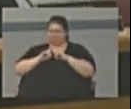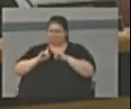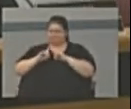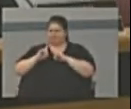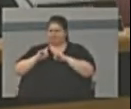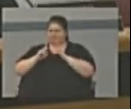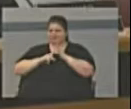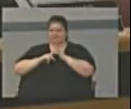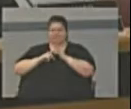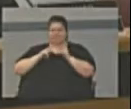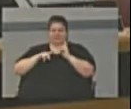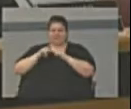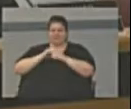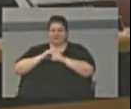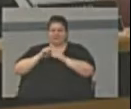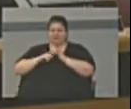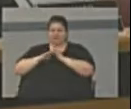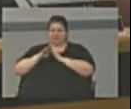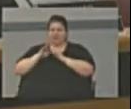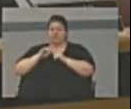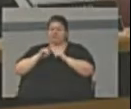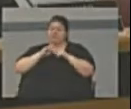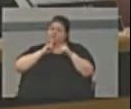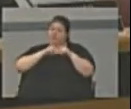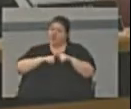departments, but we rely heavily on our Park and Recs division.